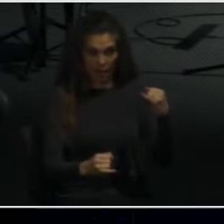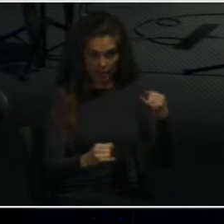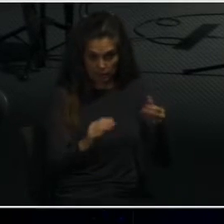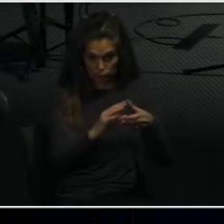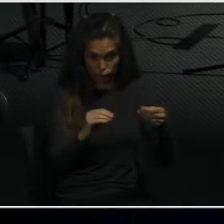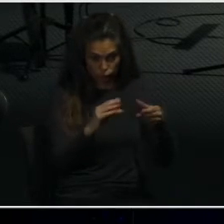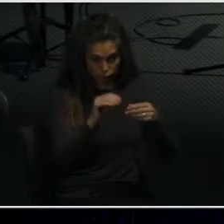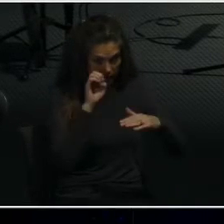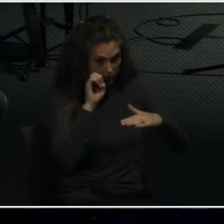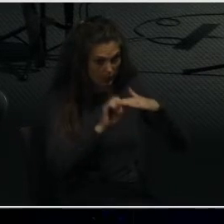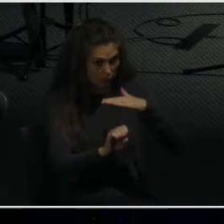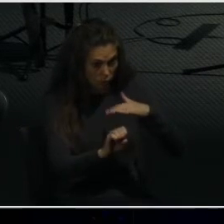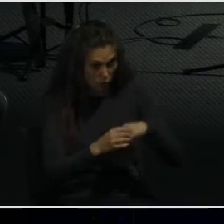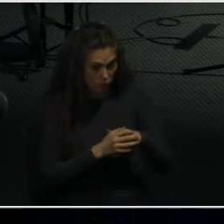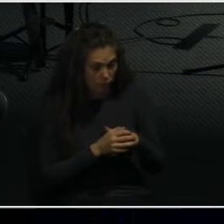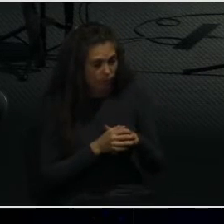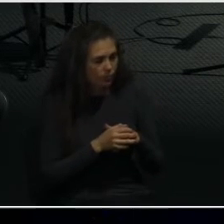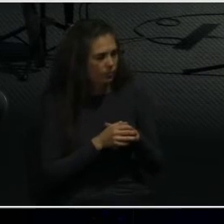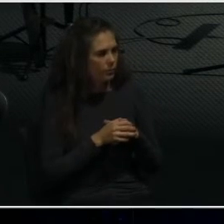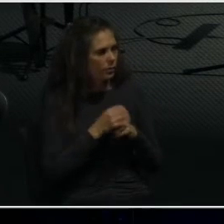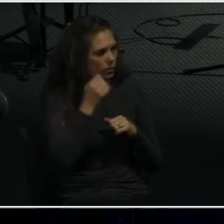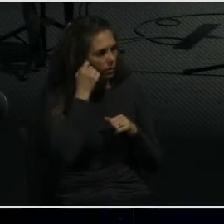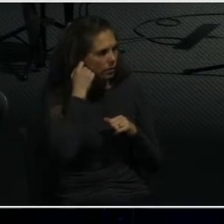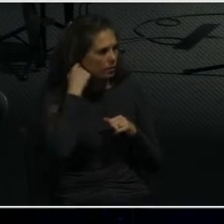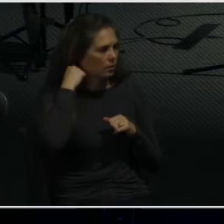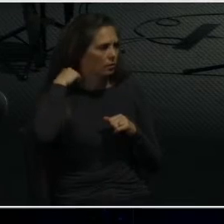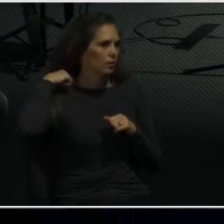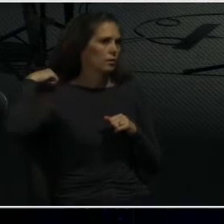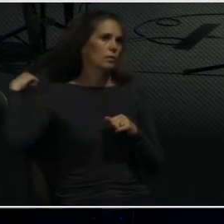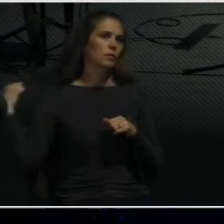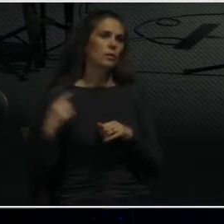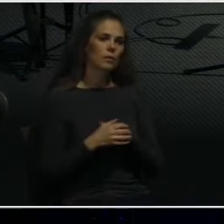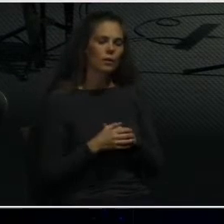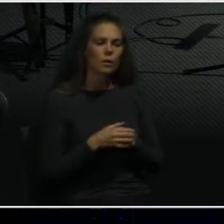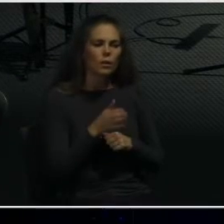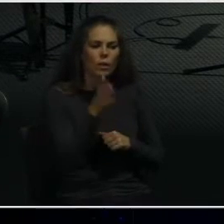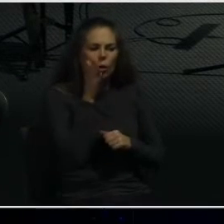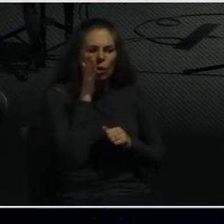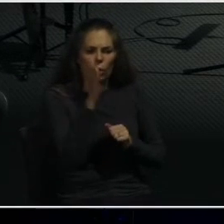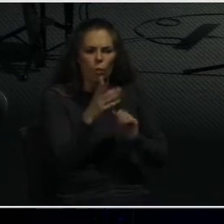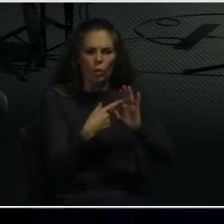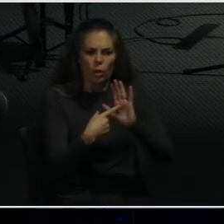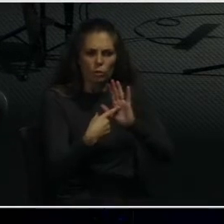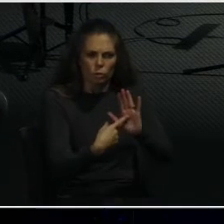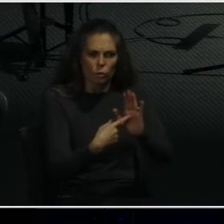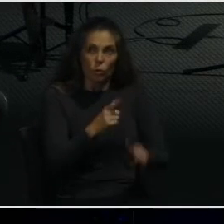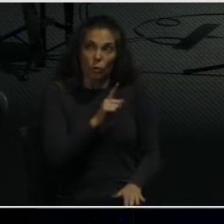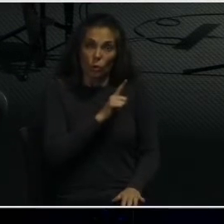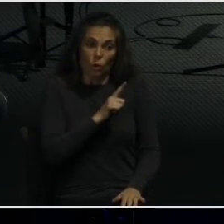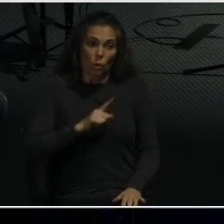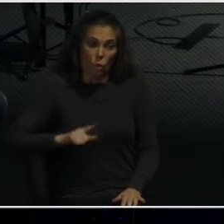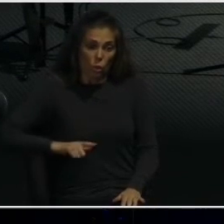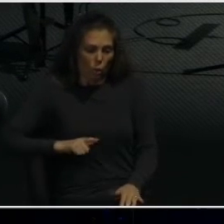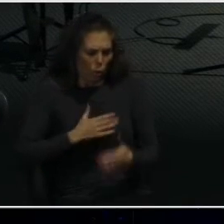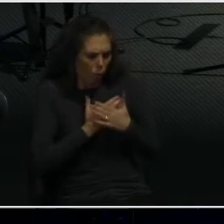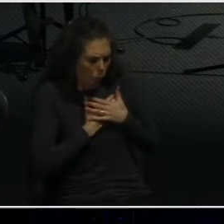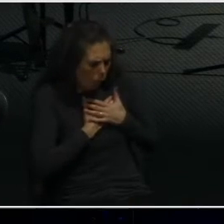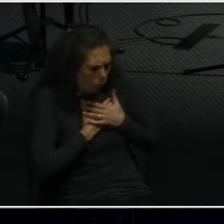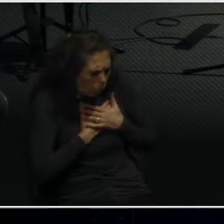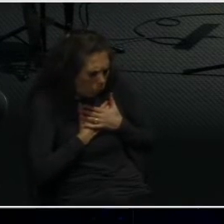today, we are going to see the Lord's deep concern for the healing of the